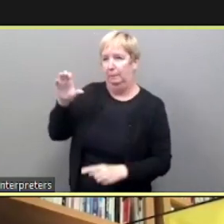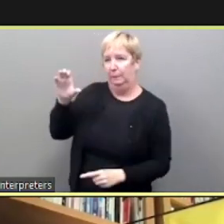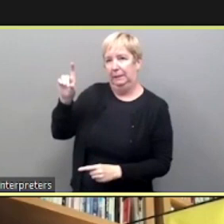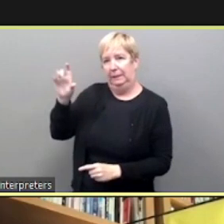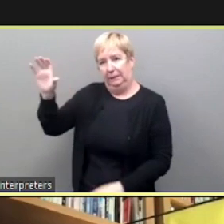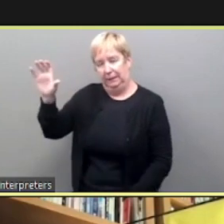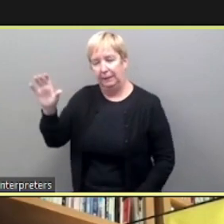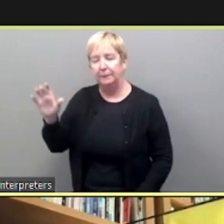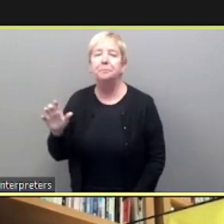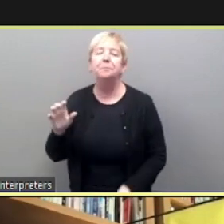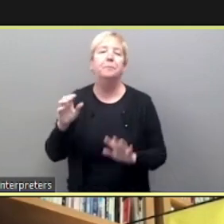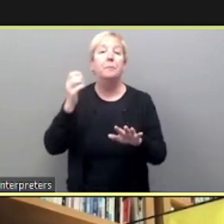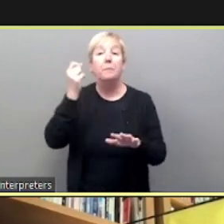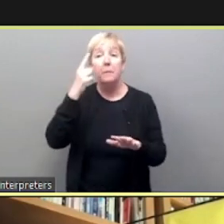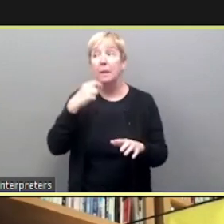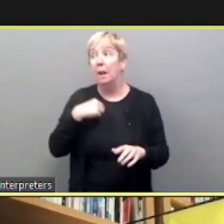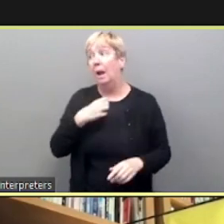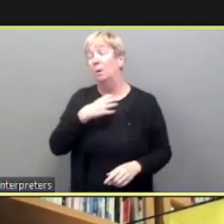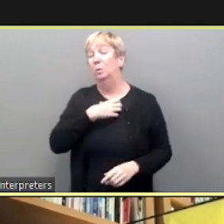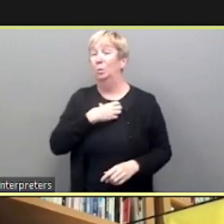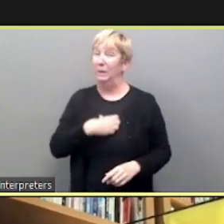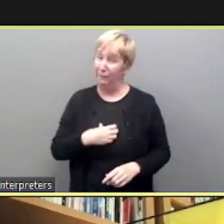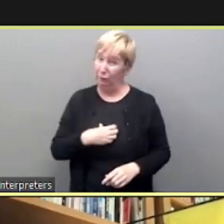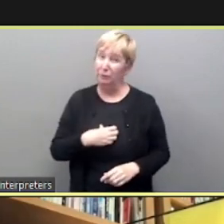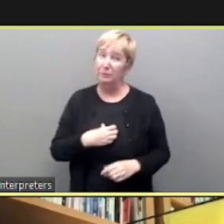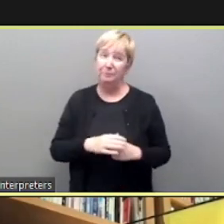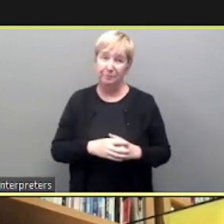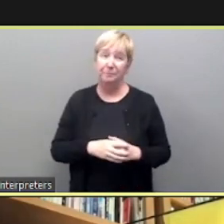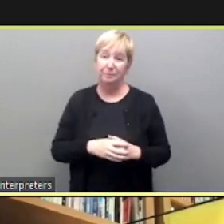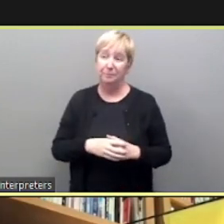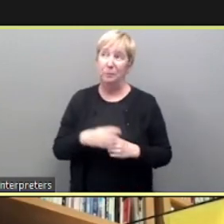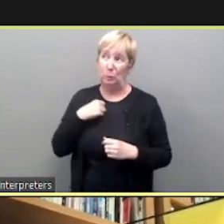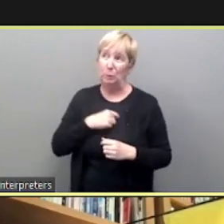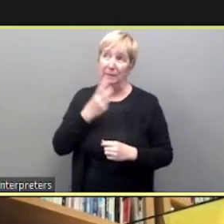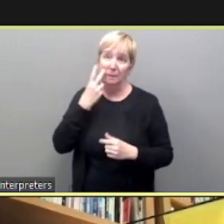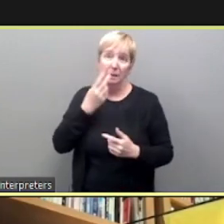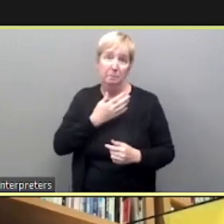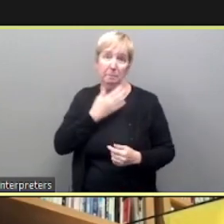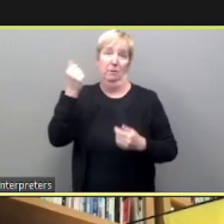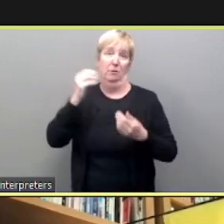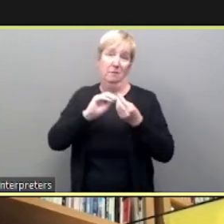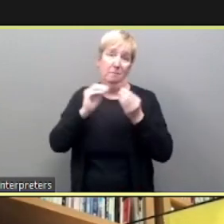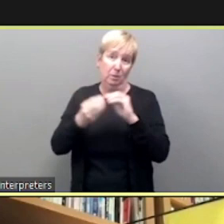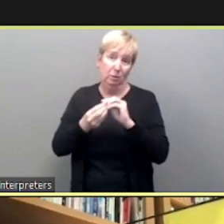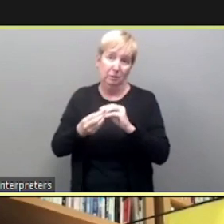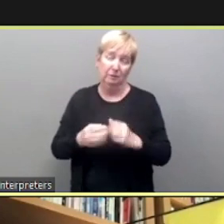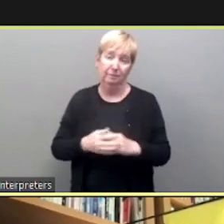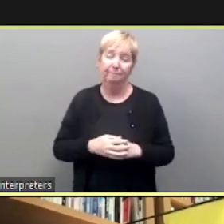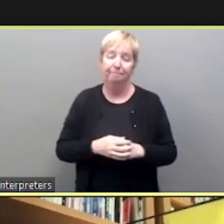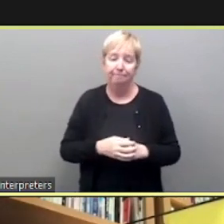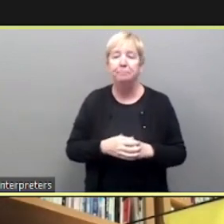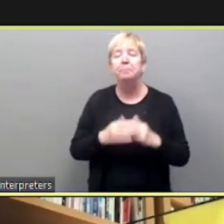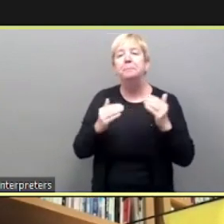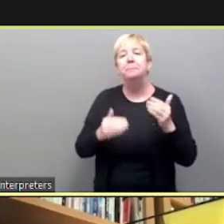But I certainly wish, at least at the present time, we were seeing better results. Next slide,